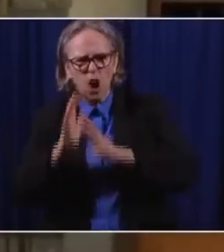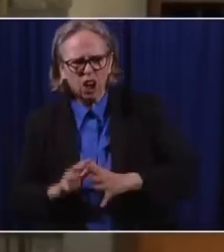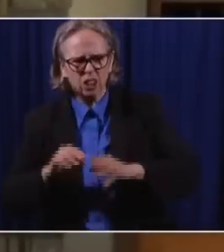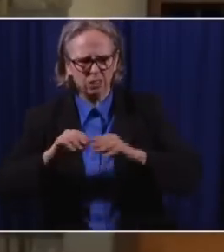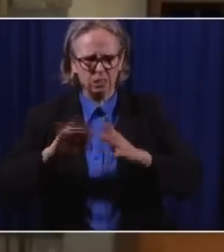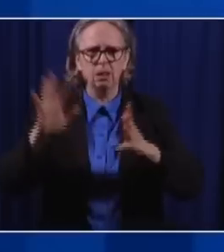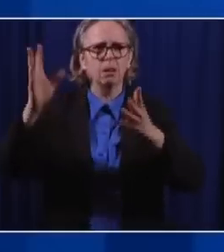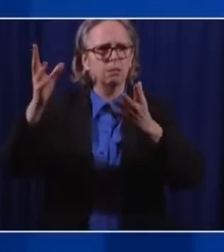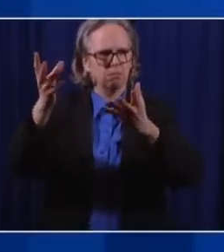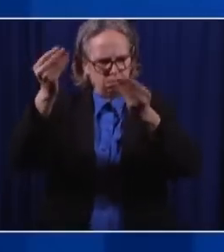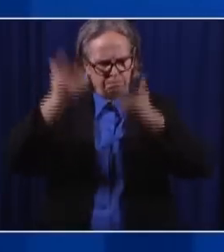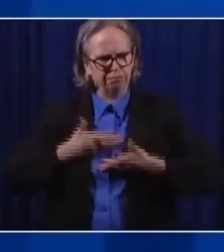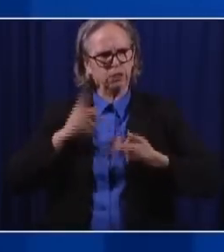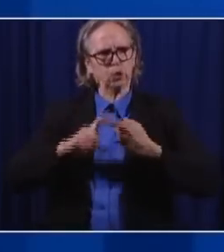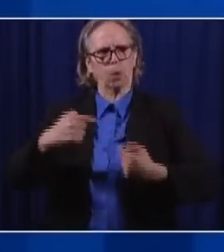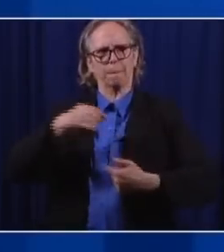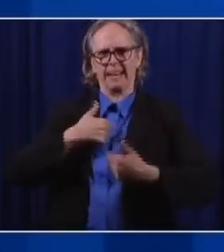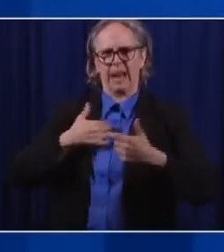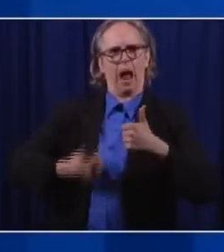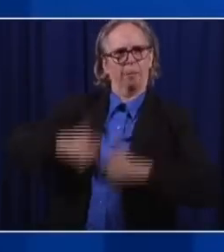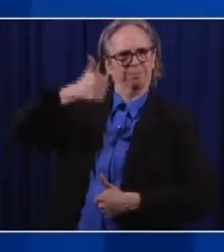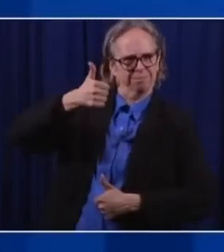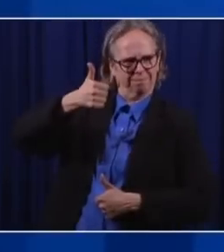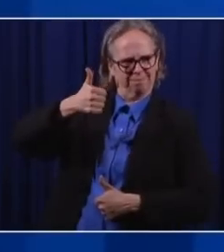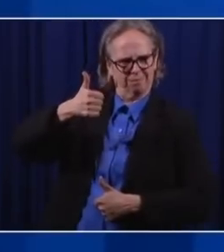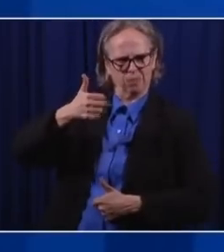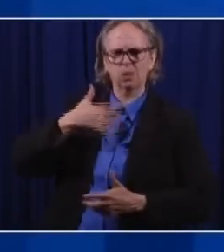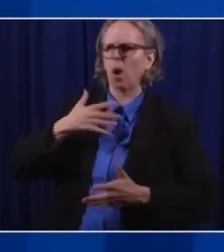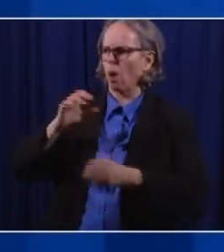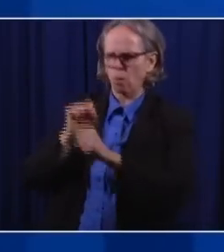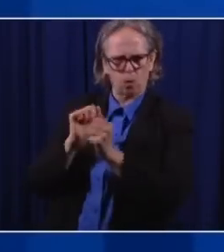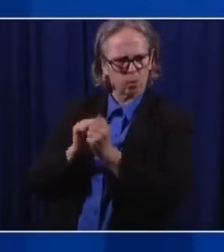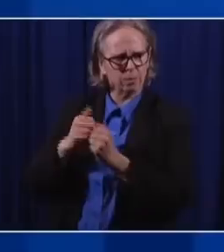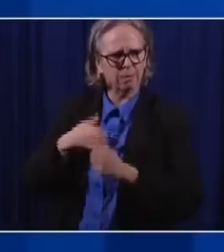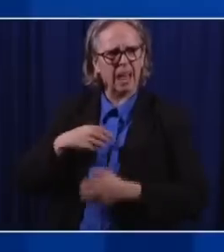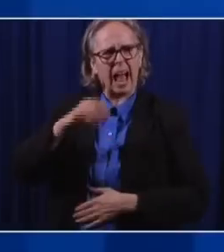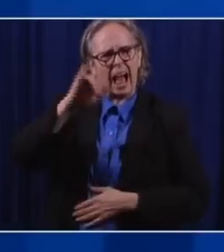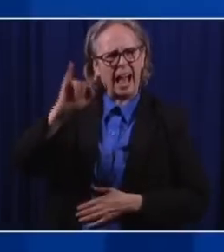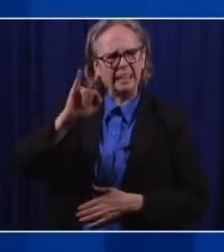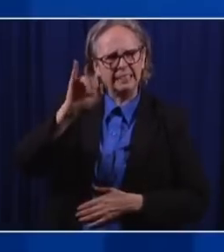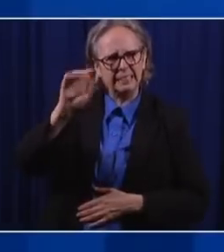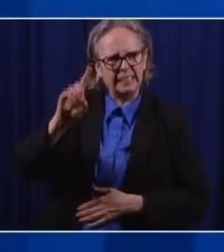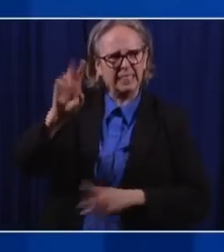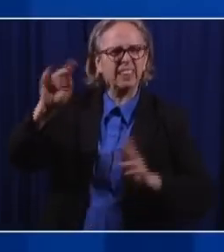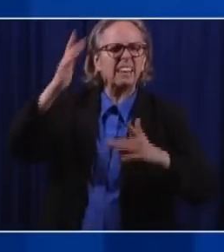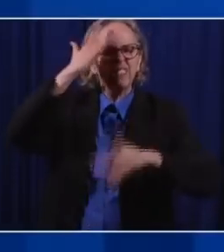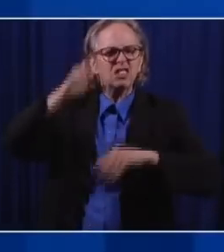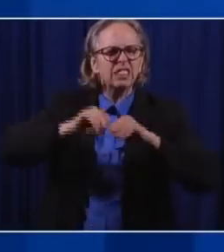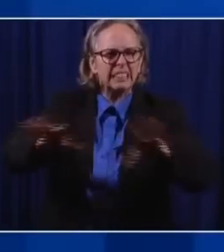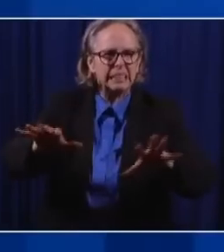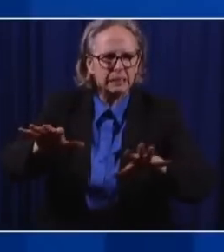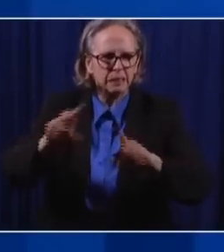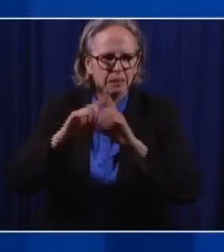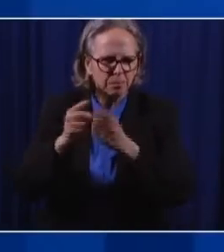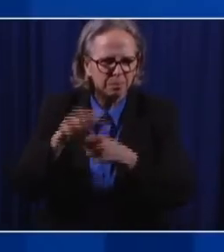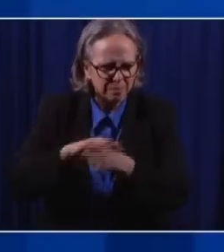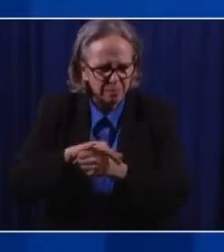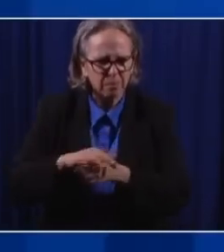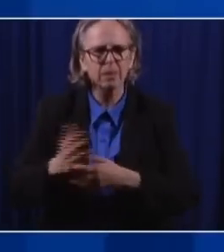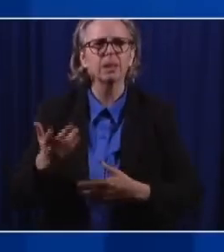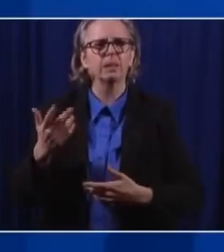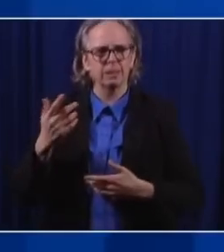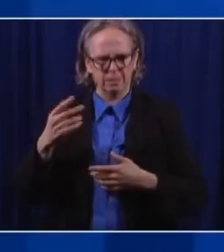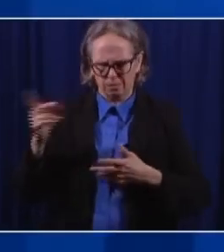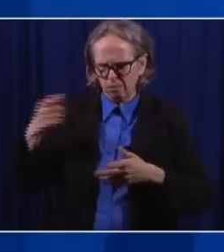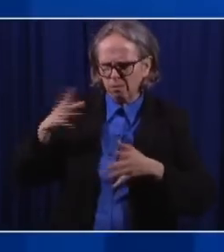work very, very closely with our ID specialists. I am very, very confident not only in my ability